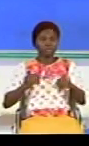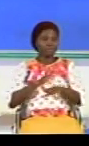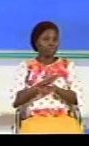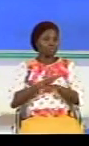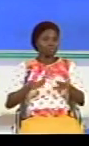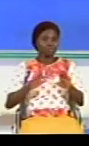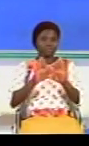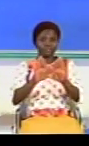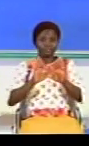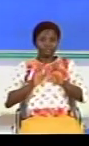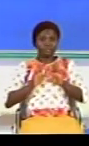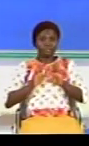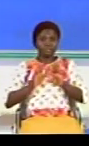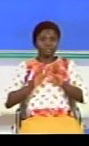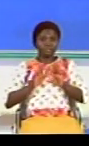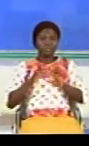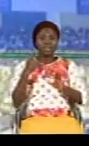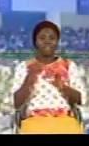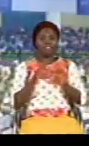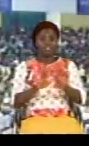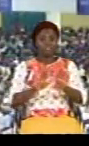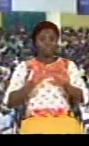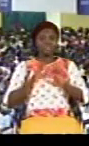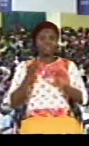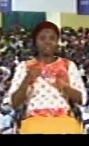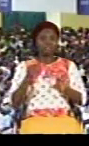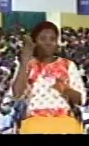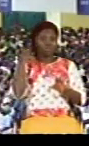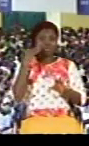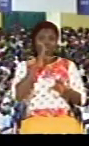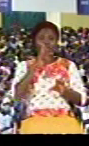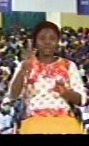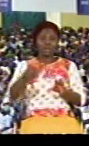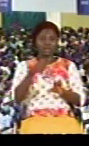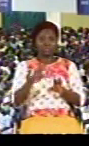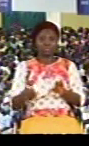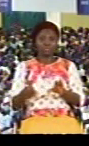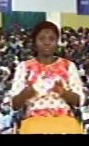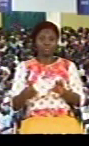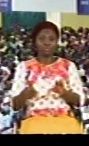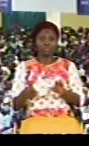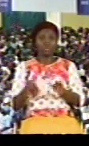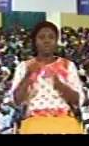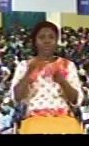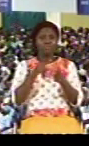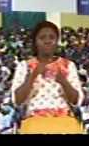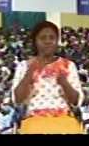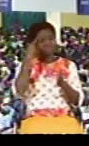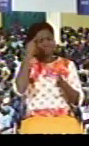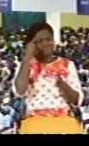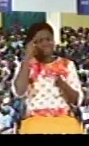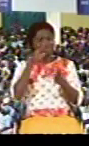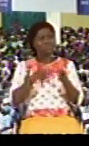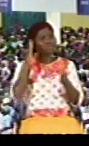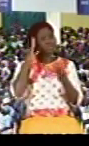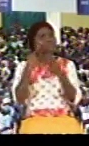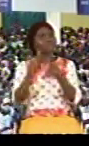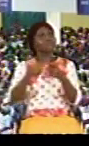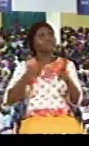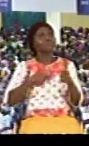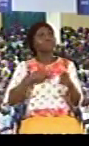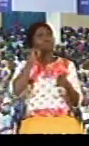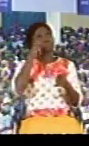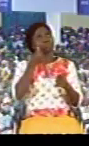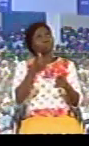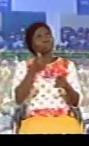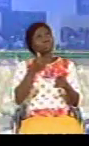The fears of the past are canceled. What's going to happen to me tomorrow? Fear not. I'm going